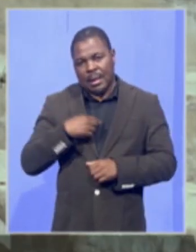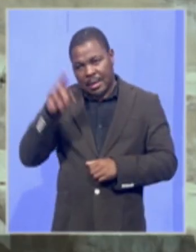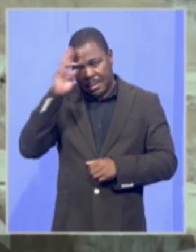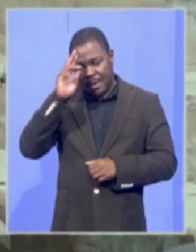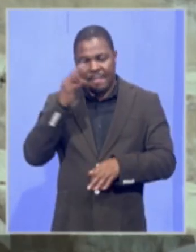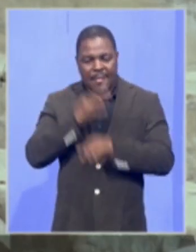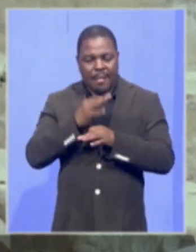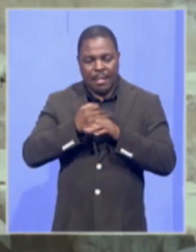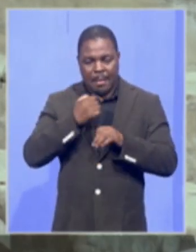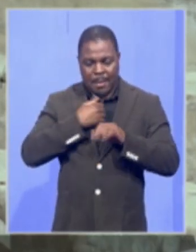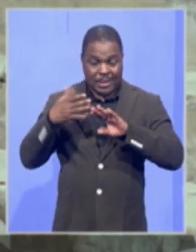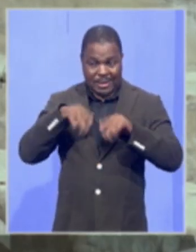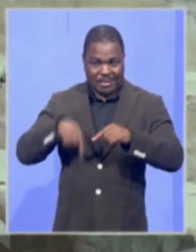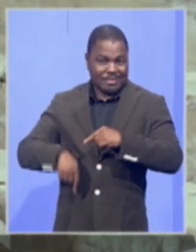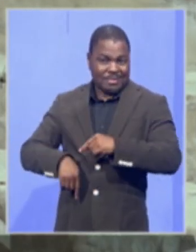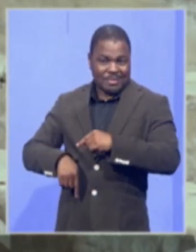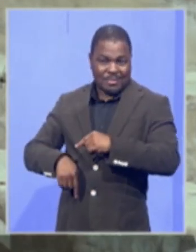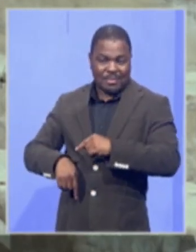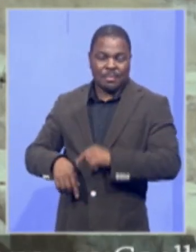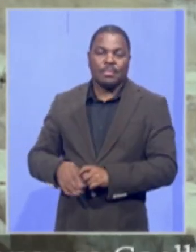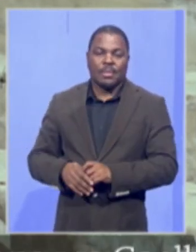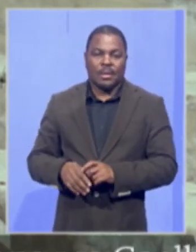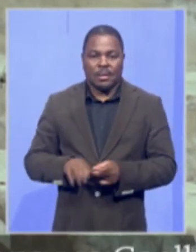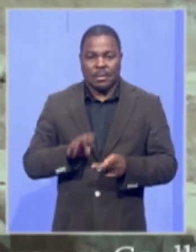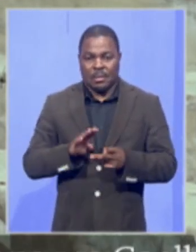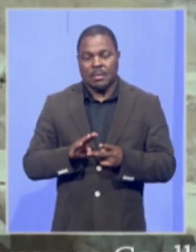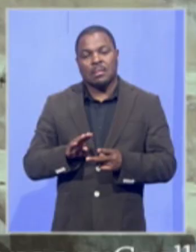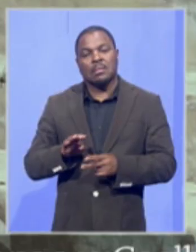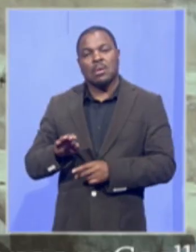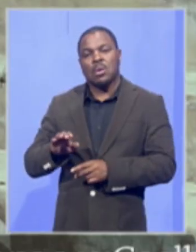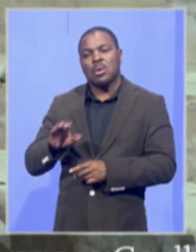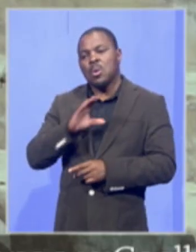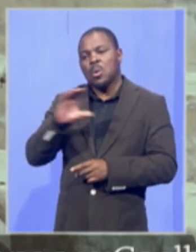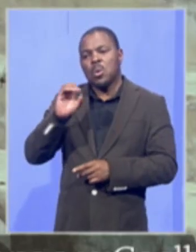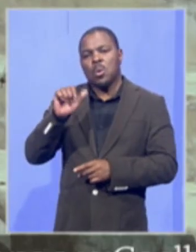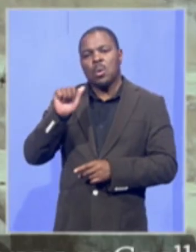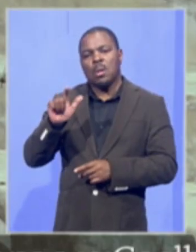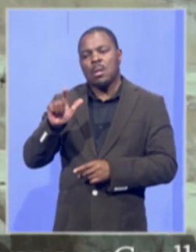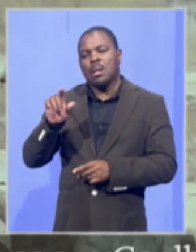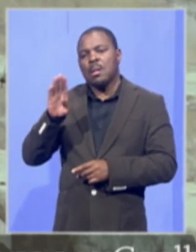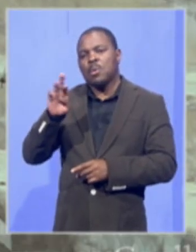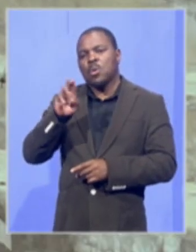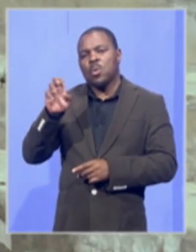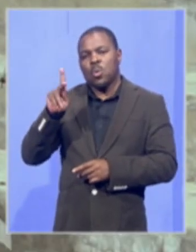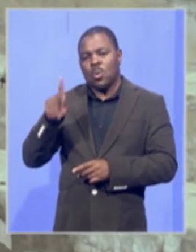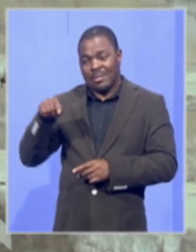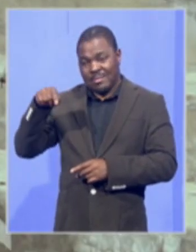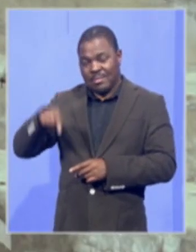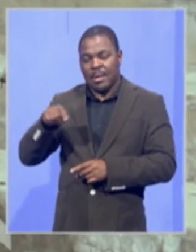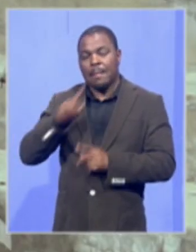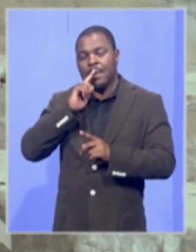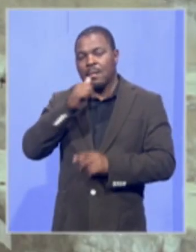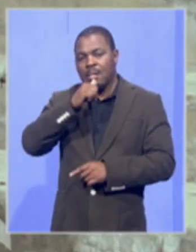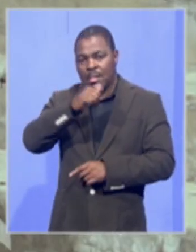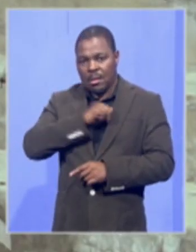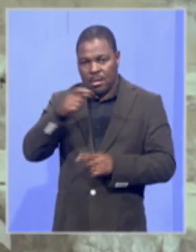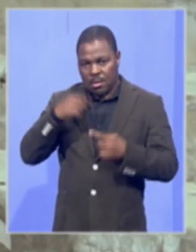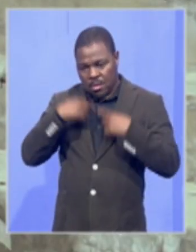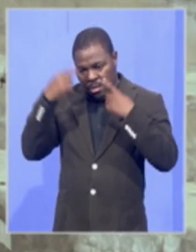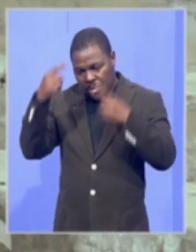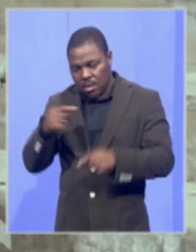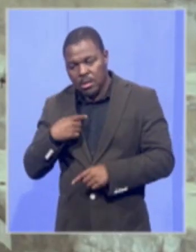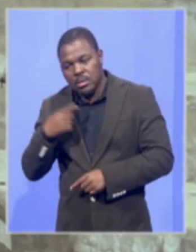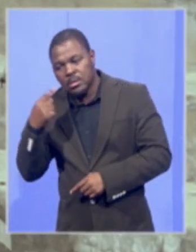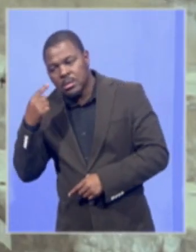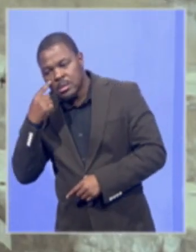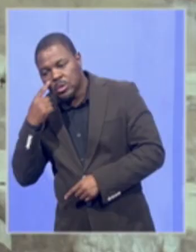mona mme Coalbrook mona so etse ha so ka ba etswa jwale ke lehlololo hore ke la ka tla ka fihla ka bona